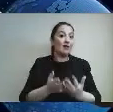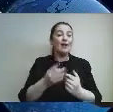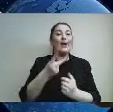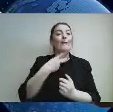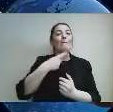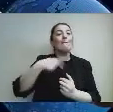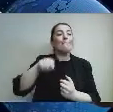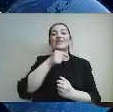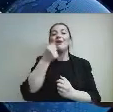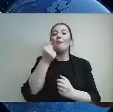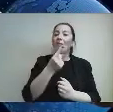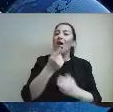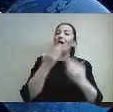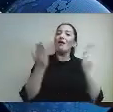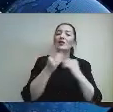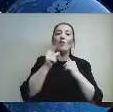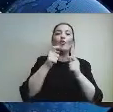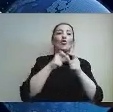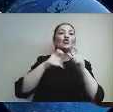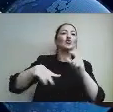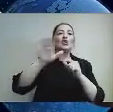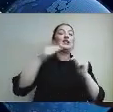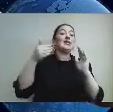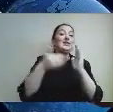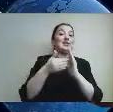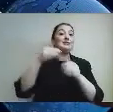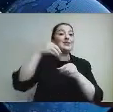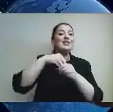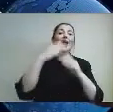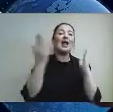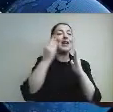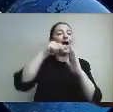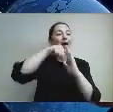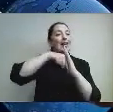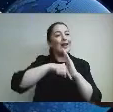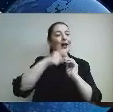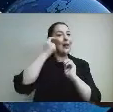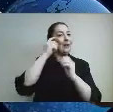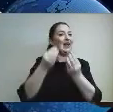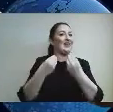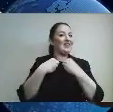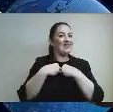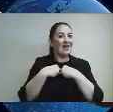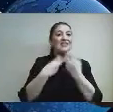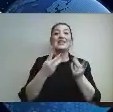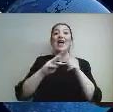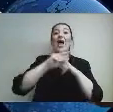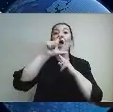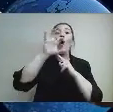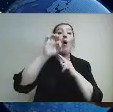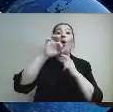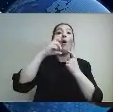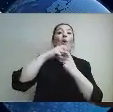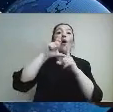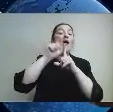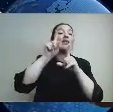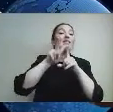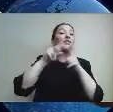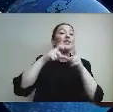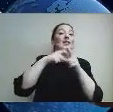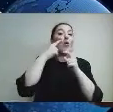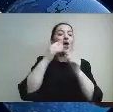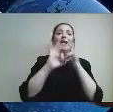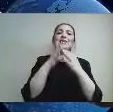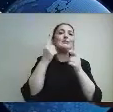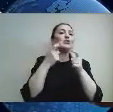information about this social entrepreneurship initiative? What kind of an initiative is it according? How does